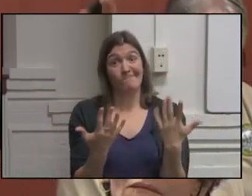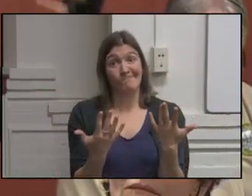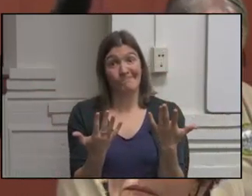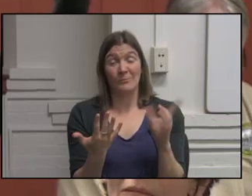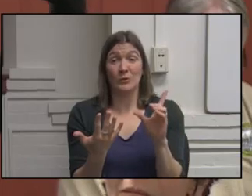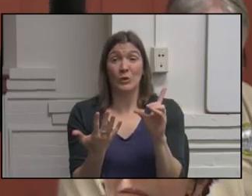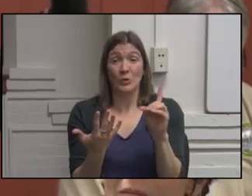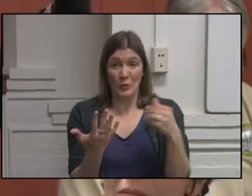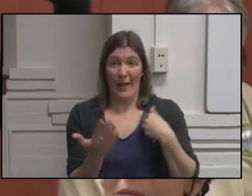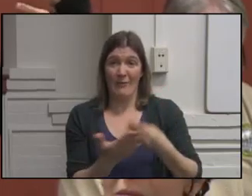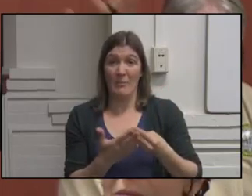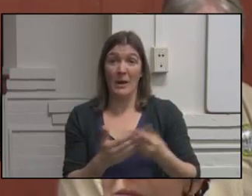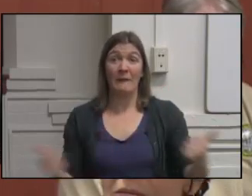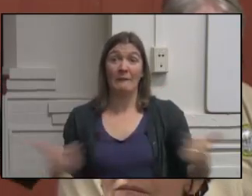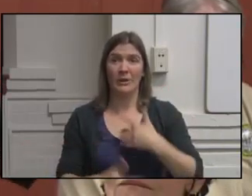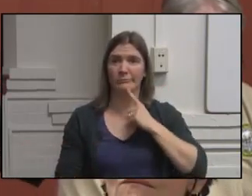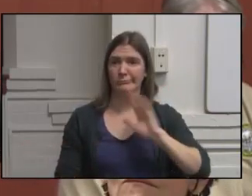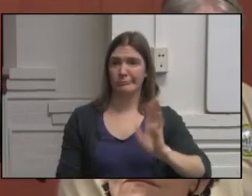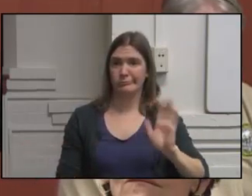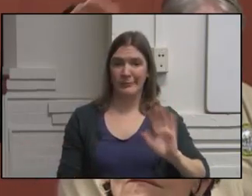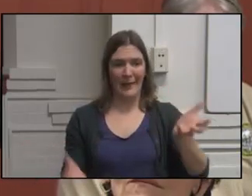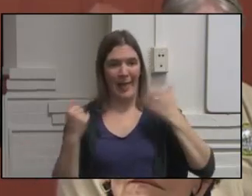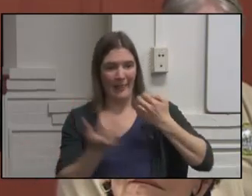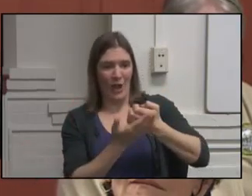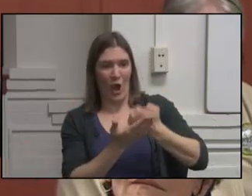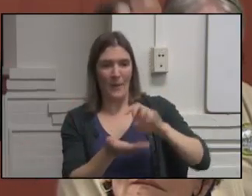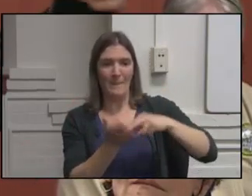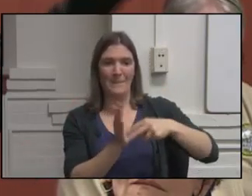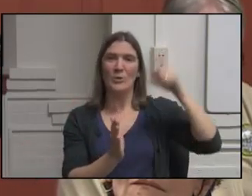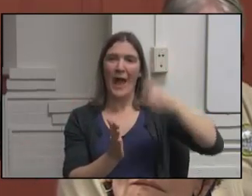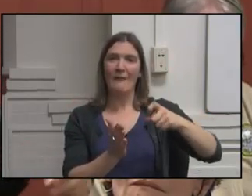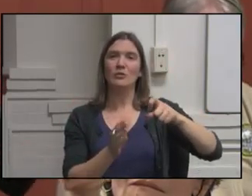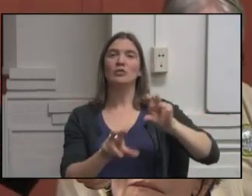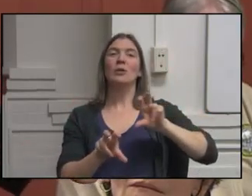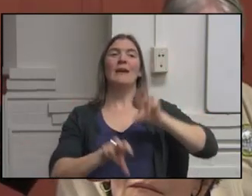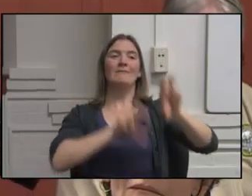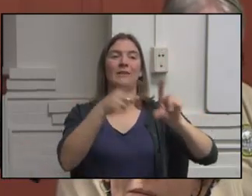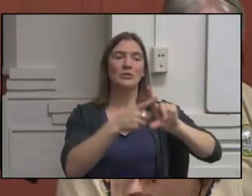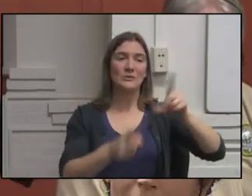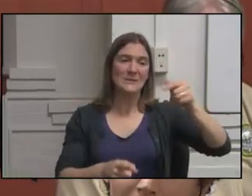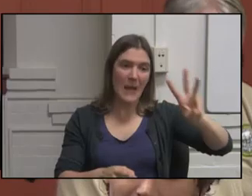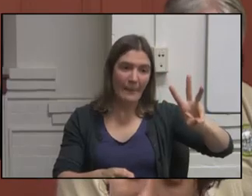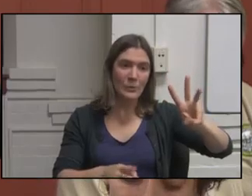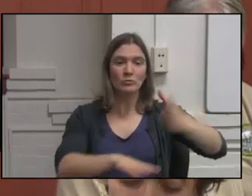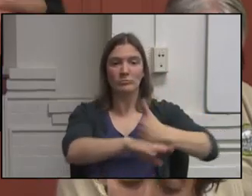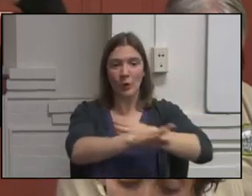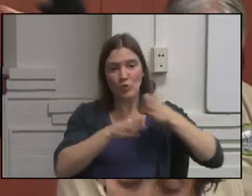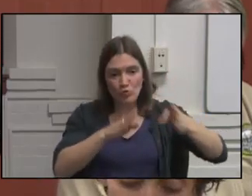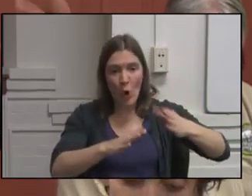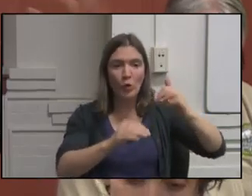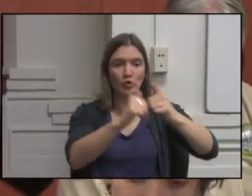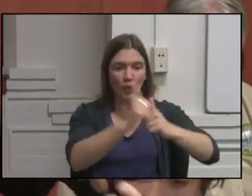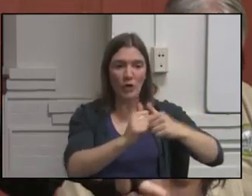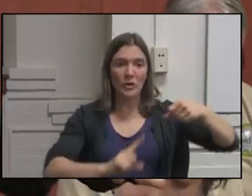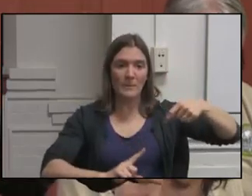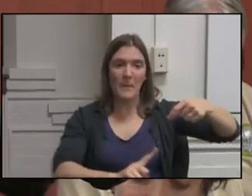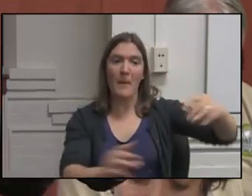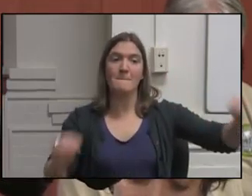with. Part of a healthy economy is actually being in debt, investing into public works, and that stimulates